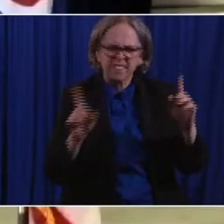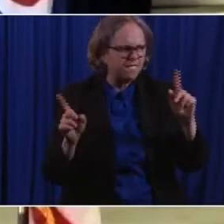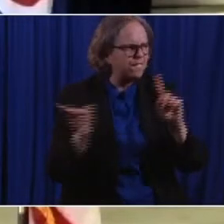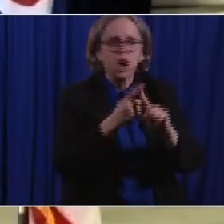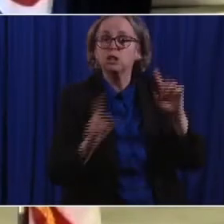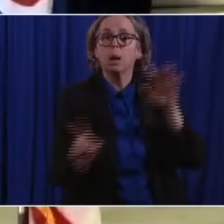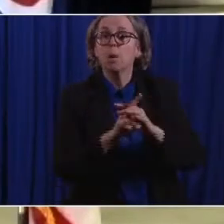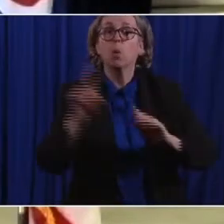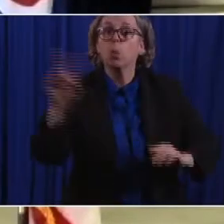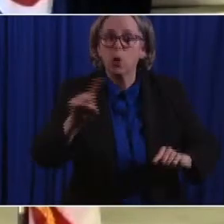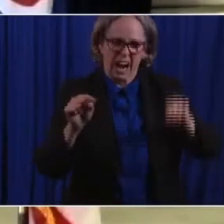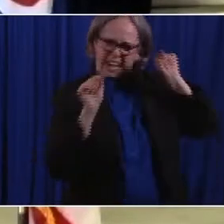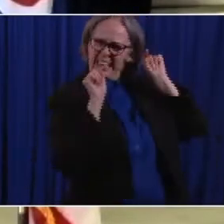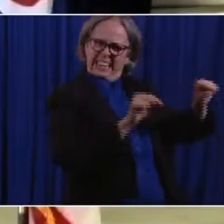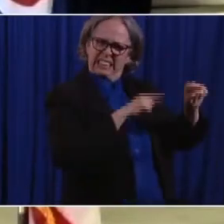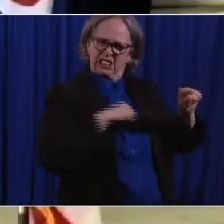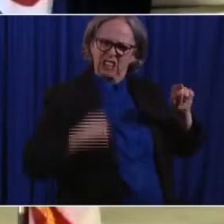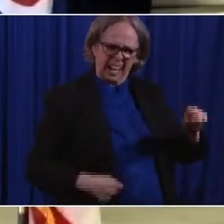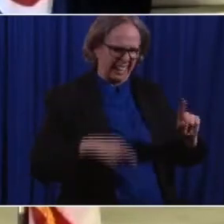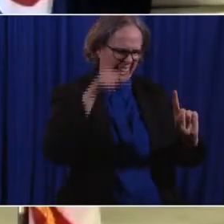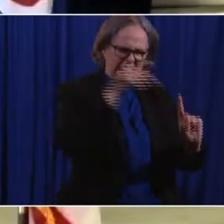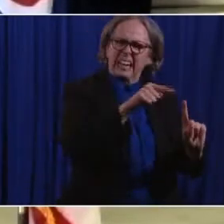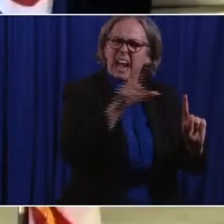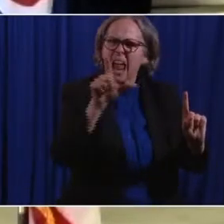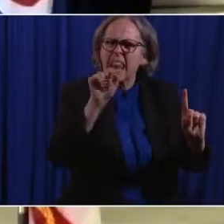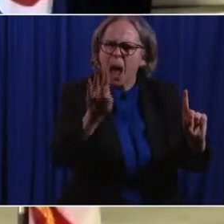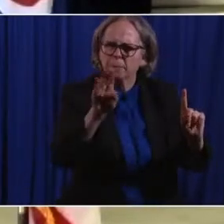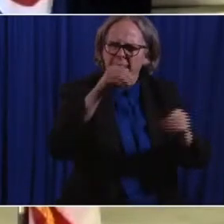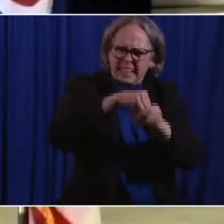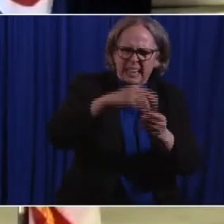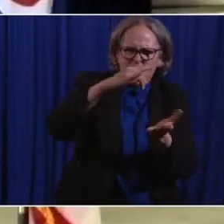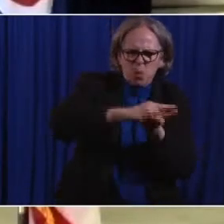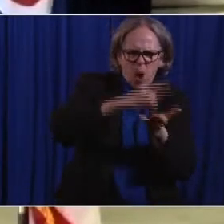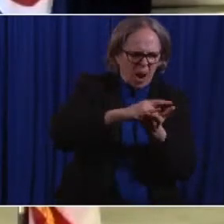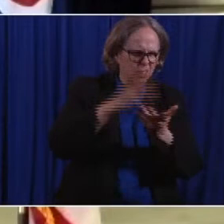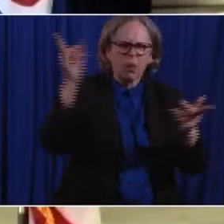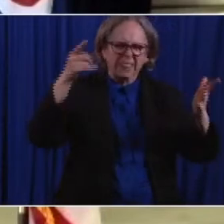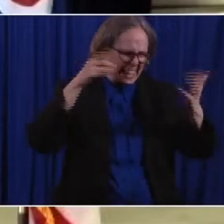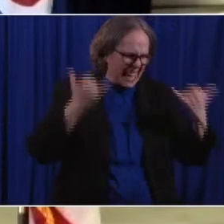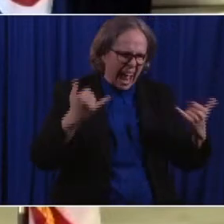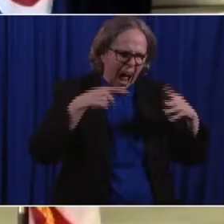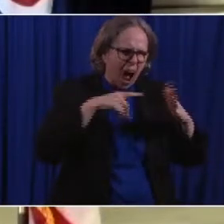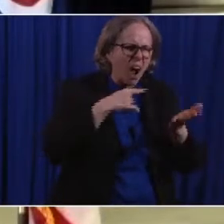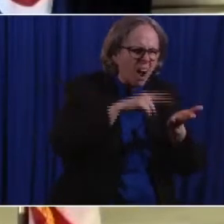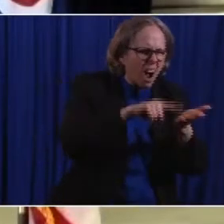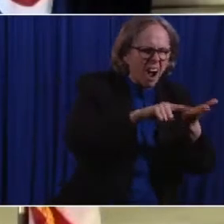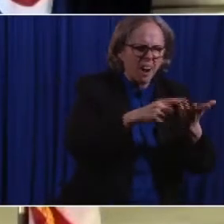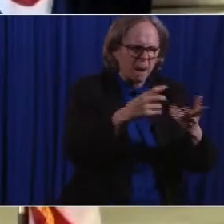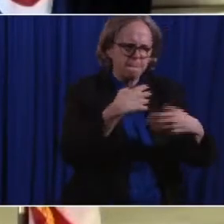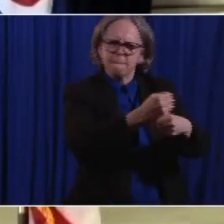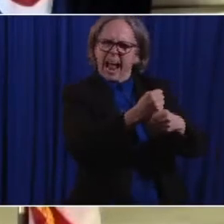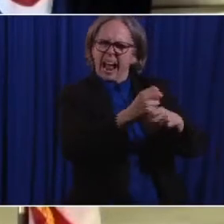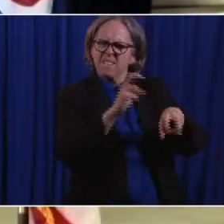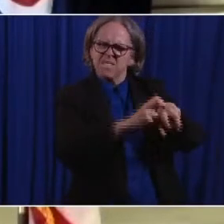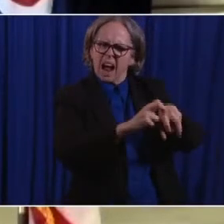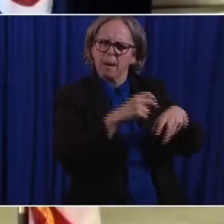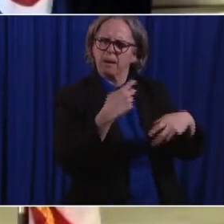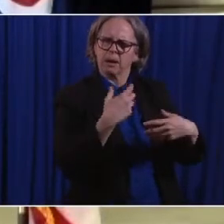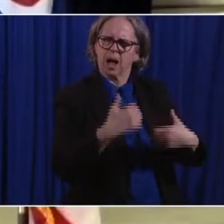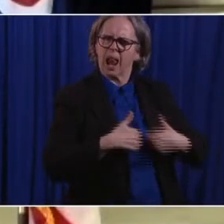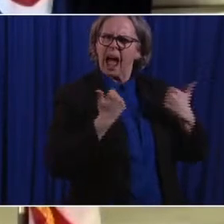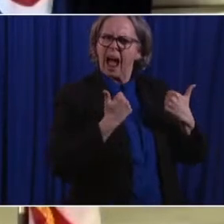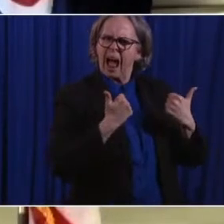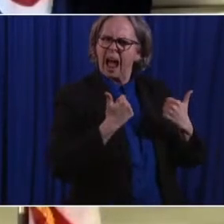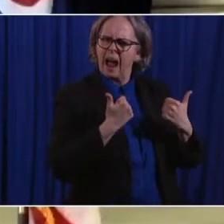lab exists that's doing research to make viruses more aggressive. It's not an